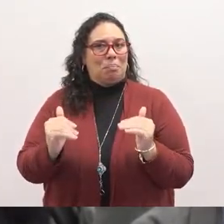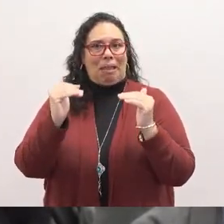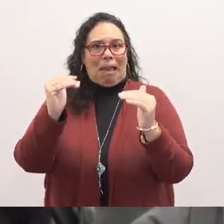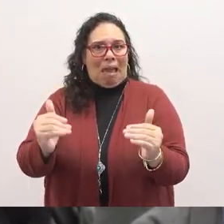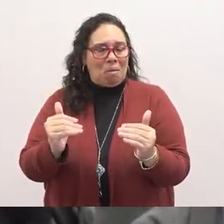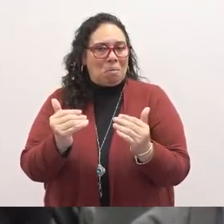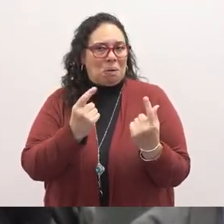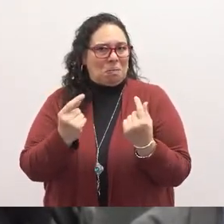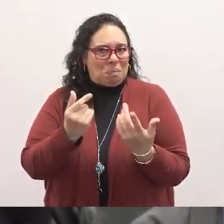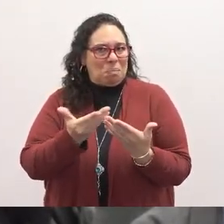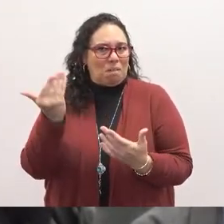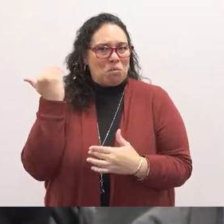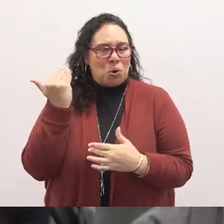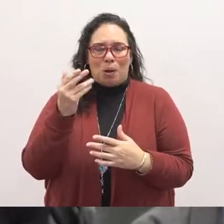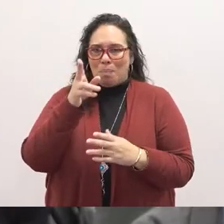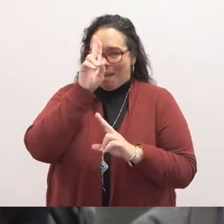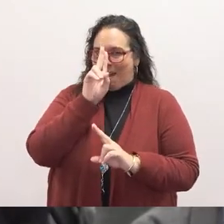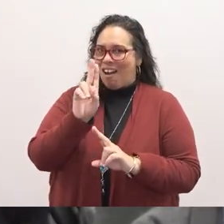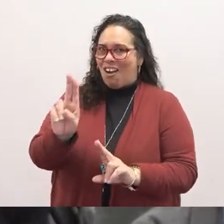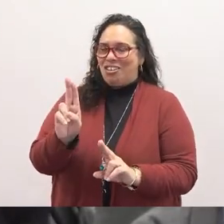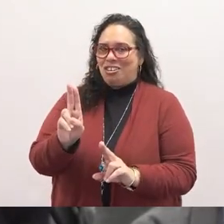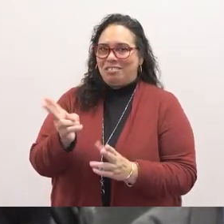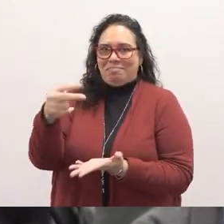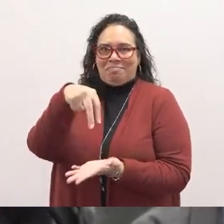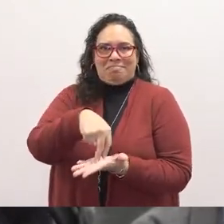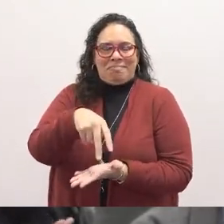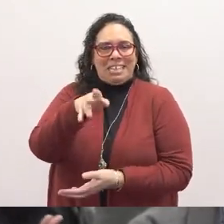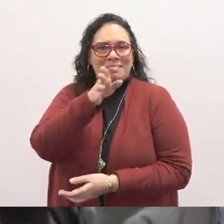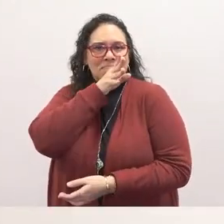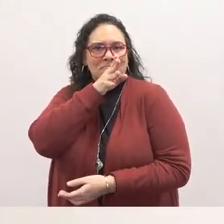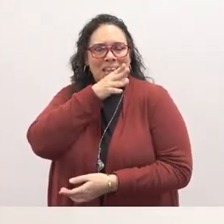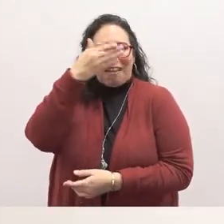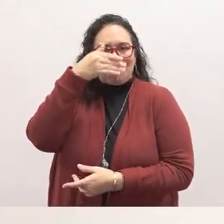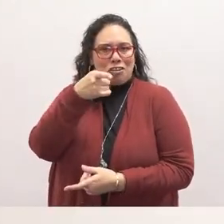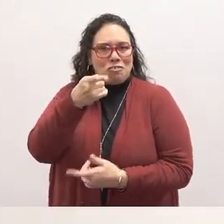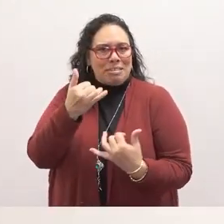honor to speak in front of you all today, and I thank you all so much for your time.